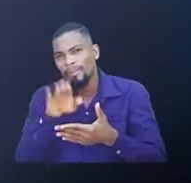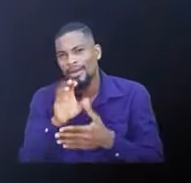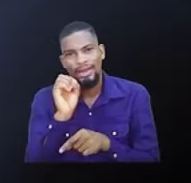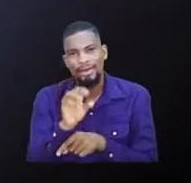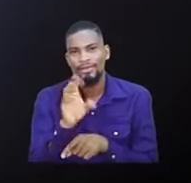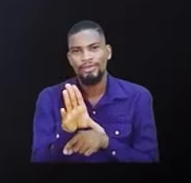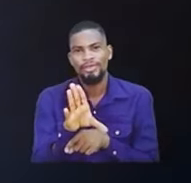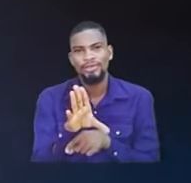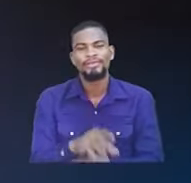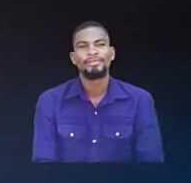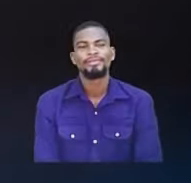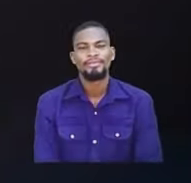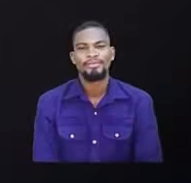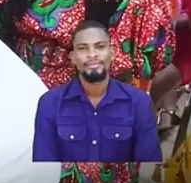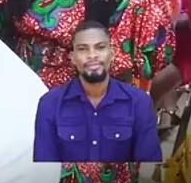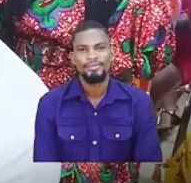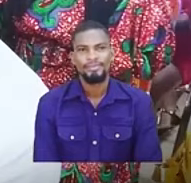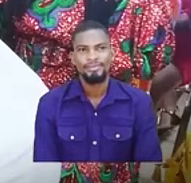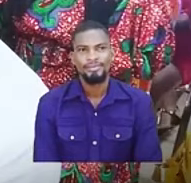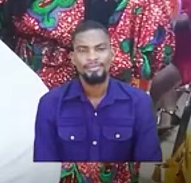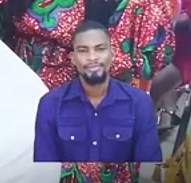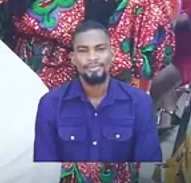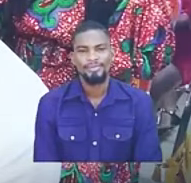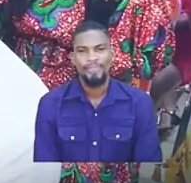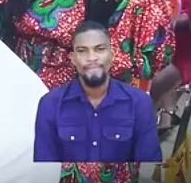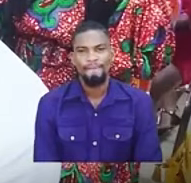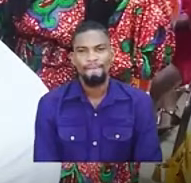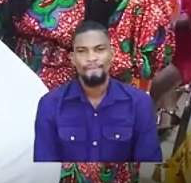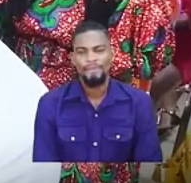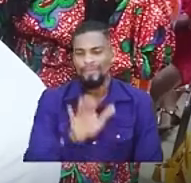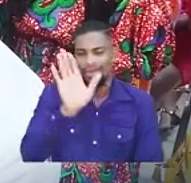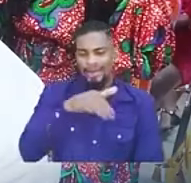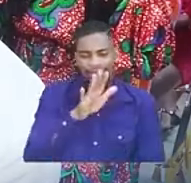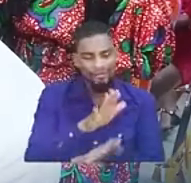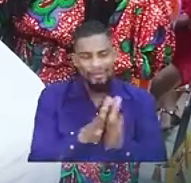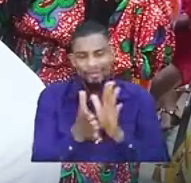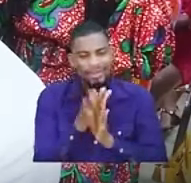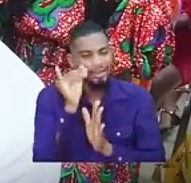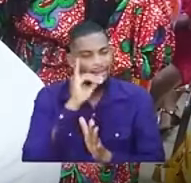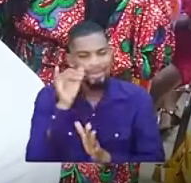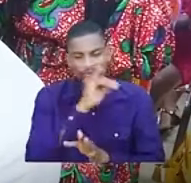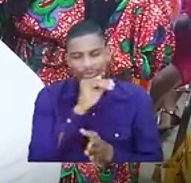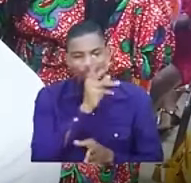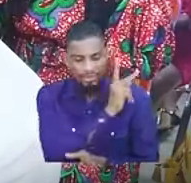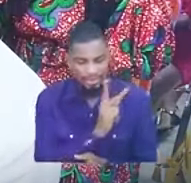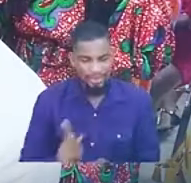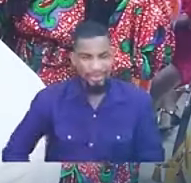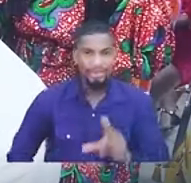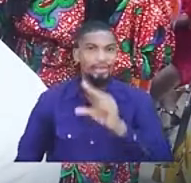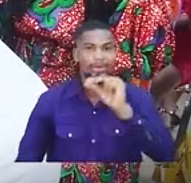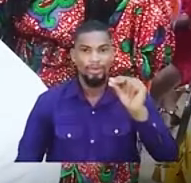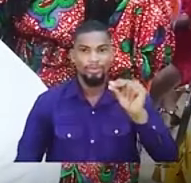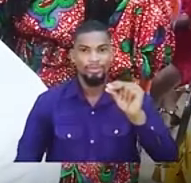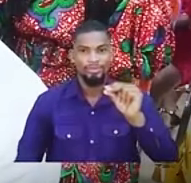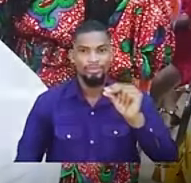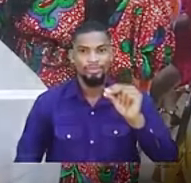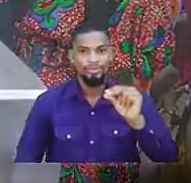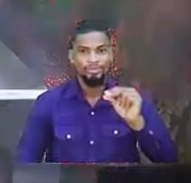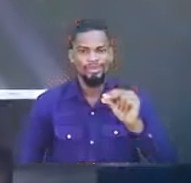he had a friend. He never became the king of Israel, though he was the rightful